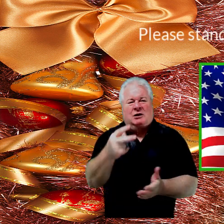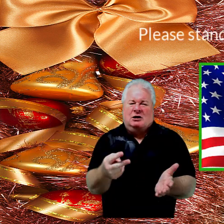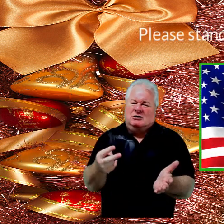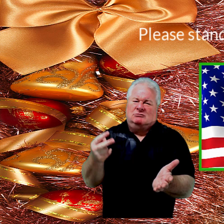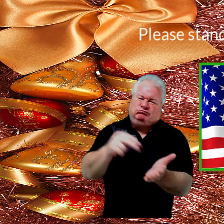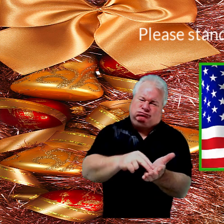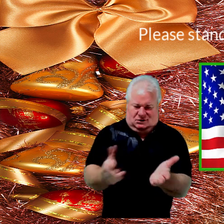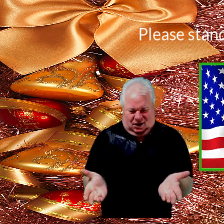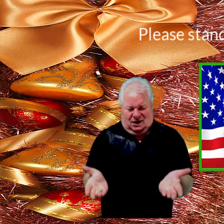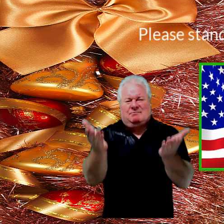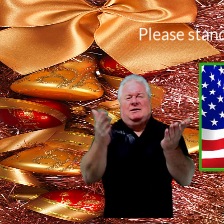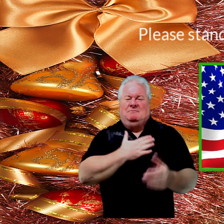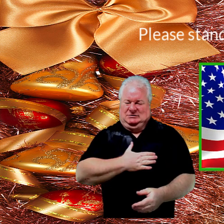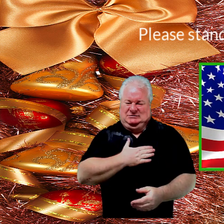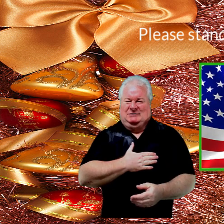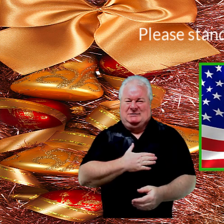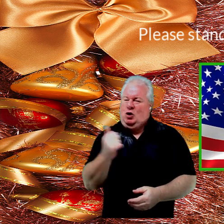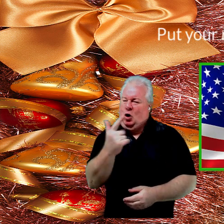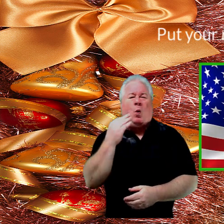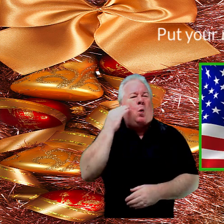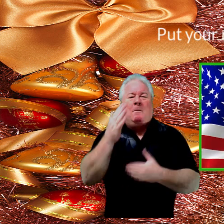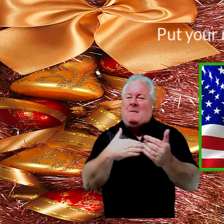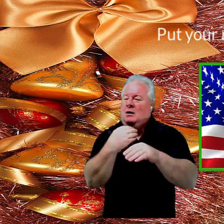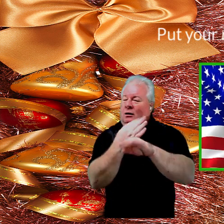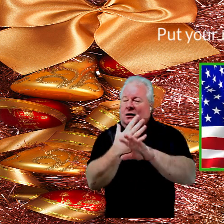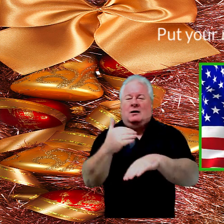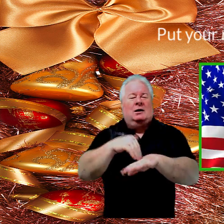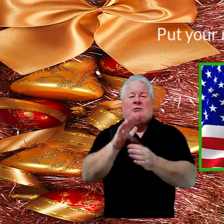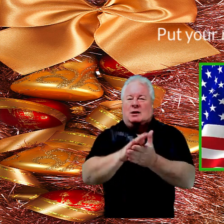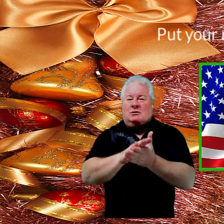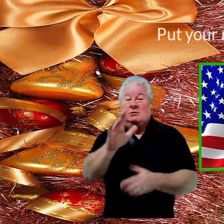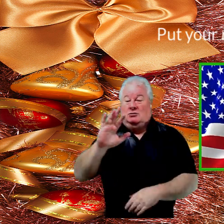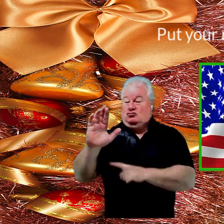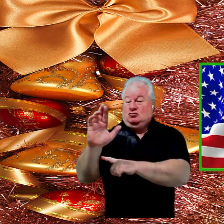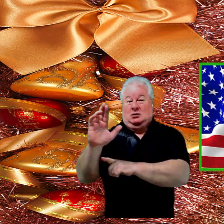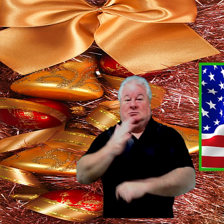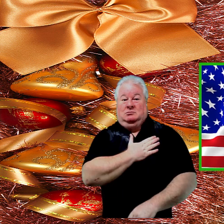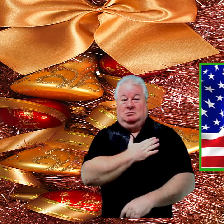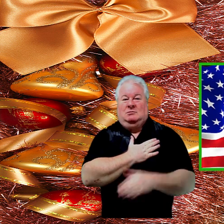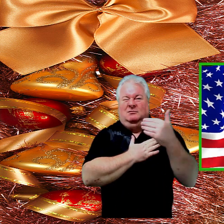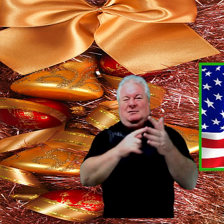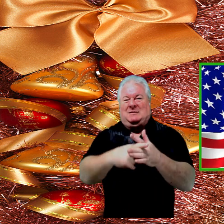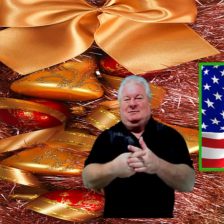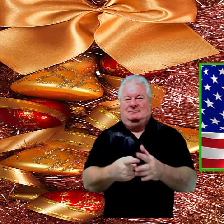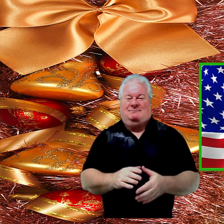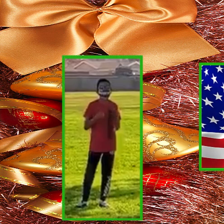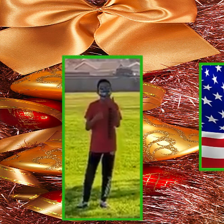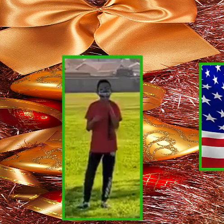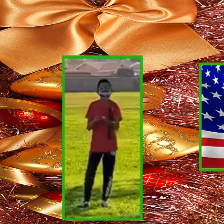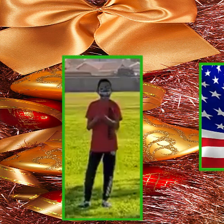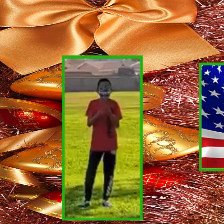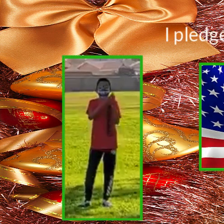please stand for the pledge of allegiance with right hand over your heart ready begin